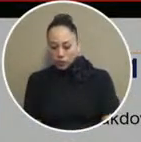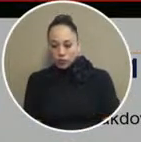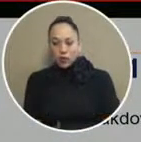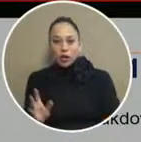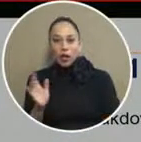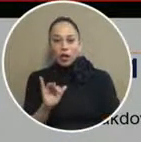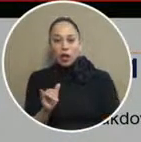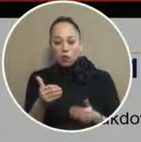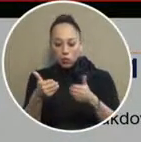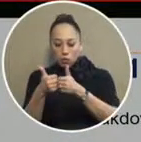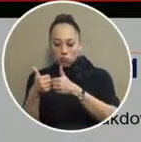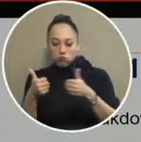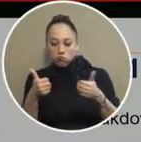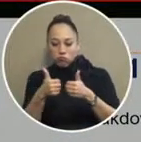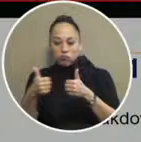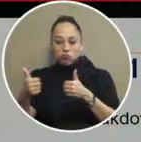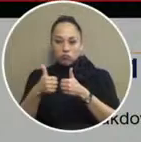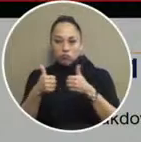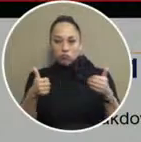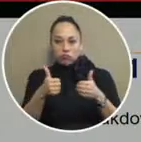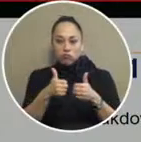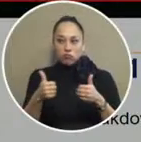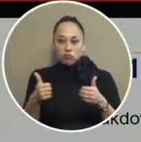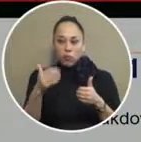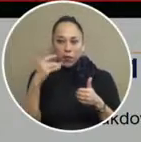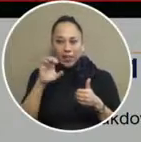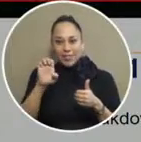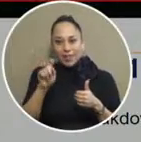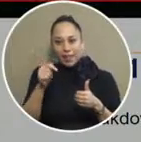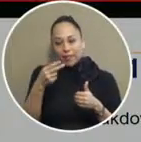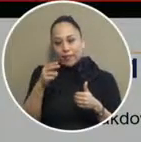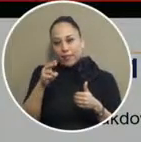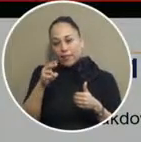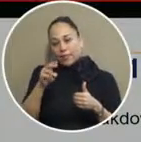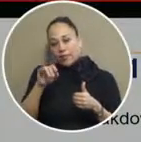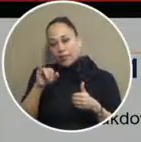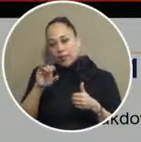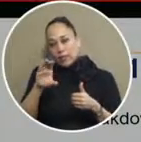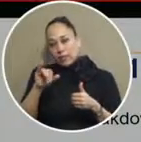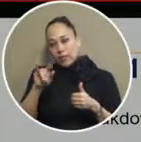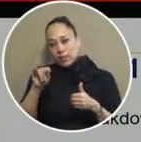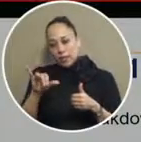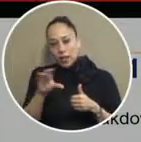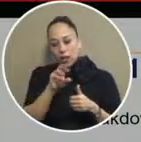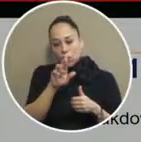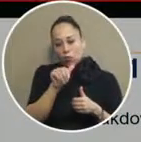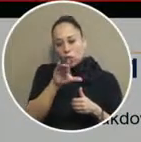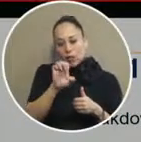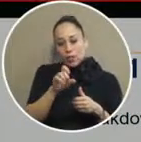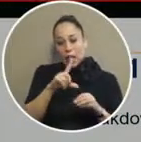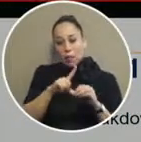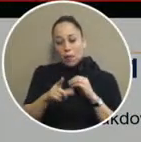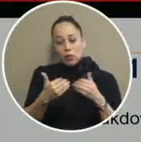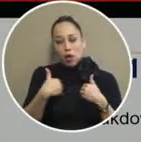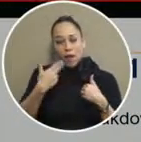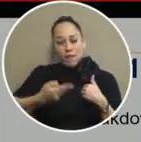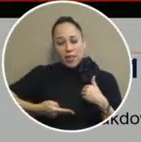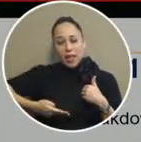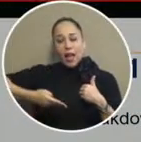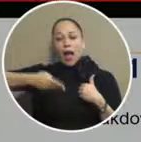As we break down by ethnicity and race, we know that El Paso has the highest